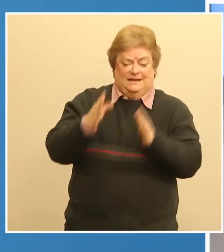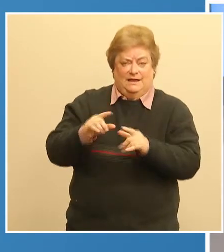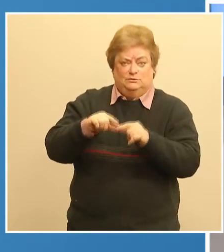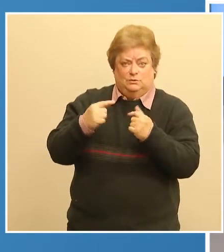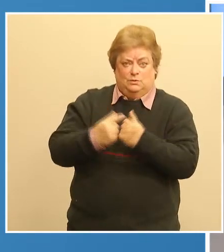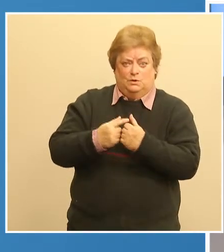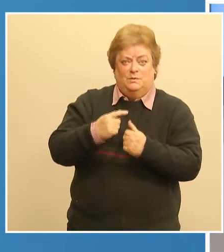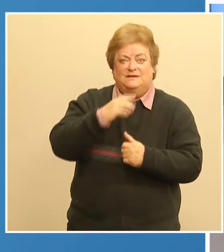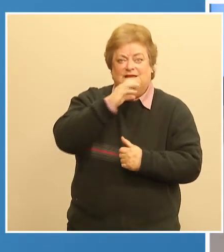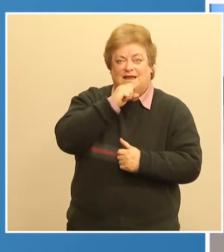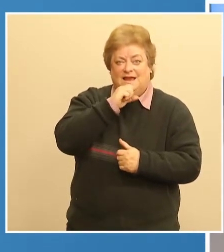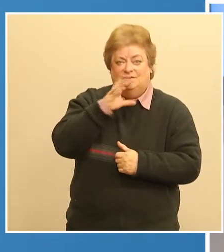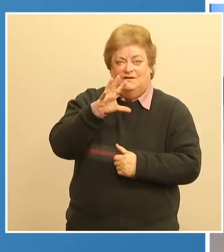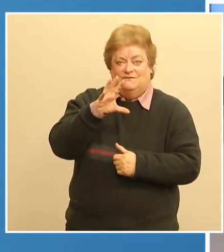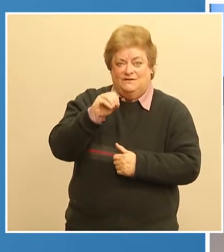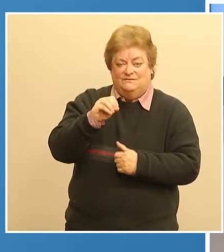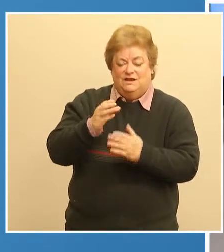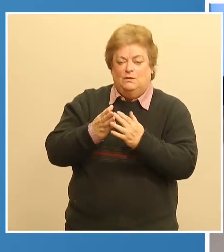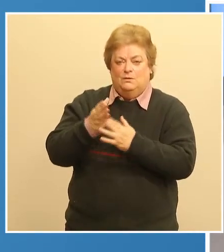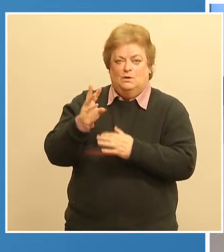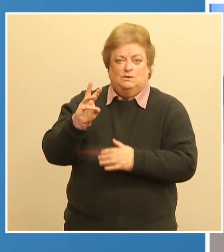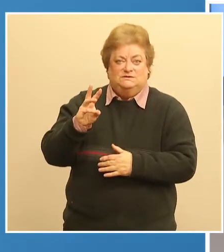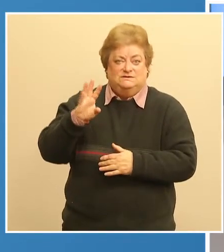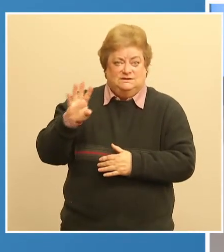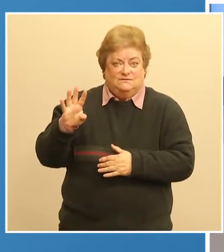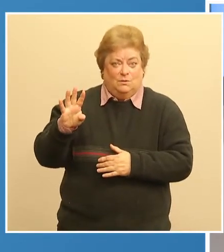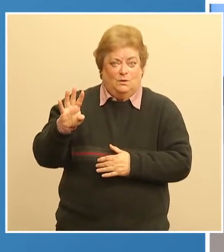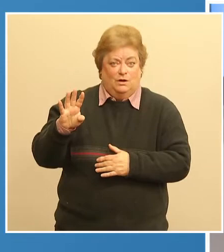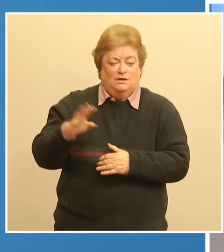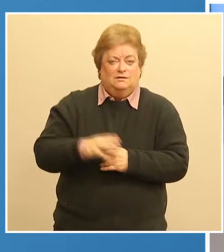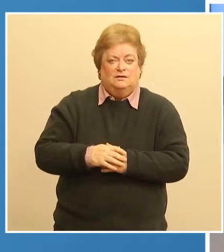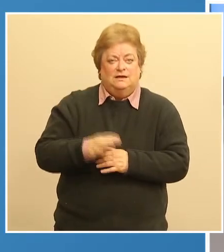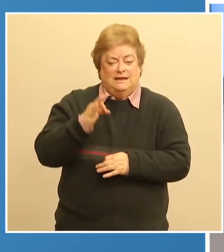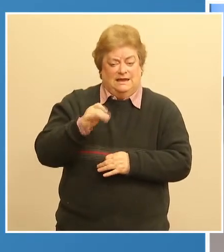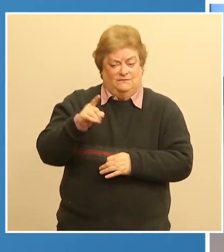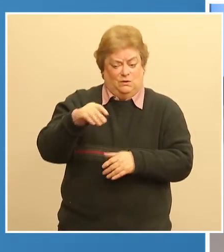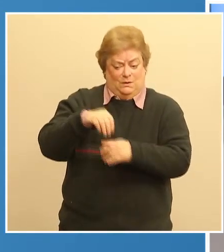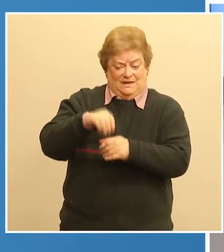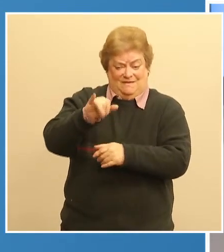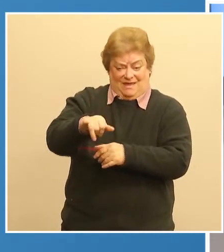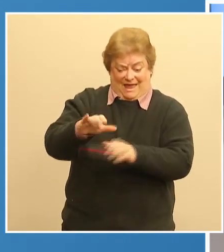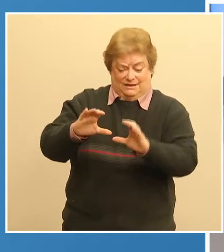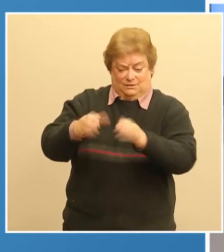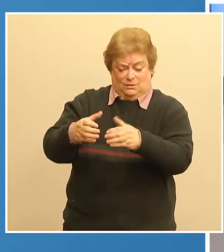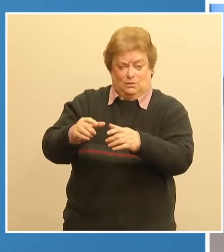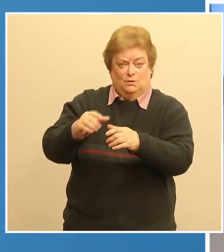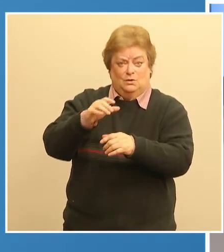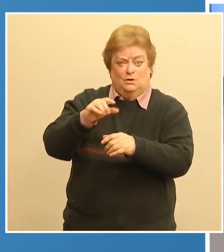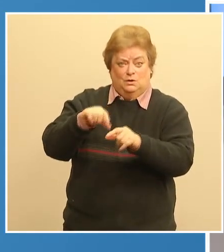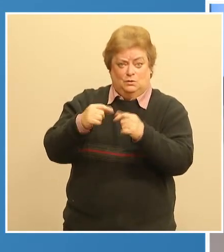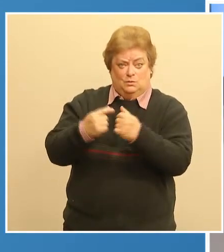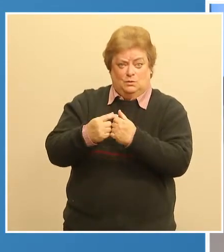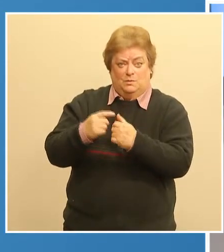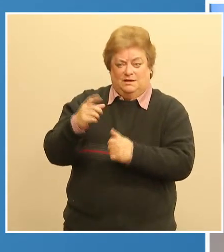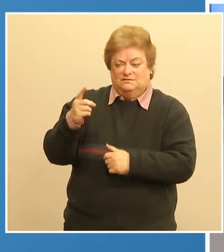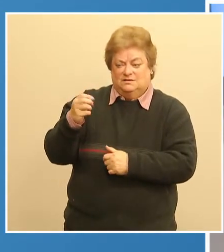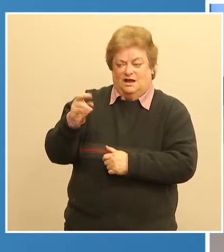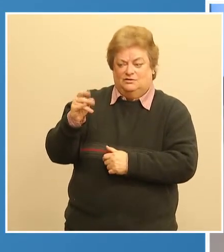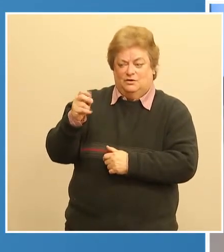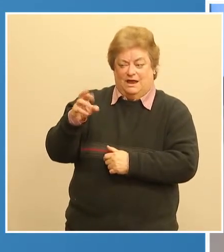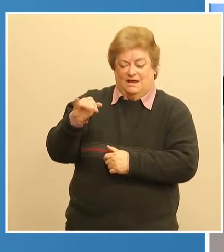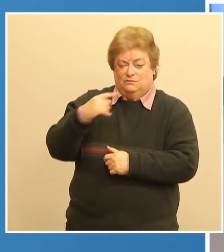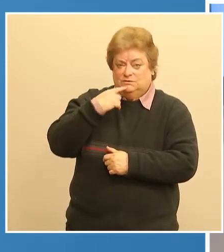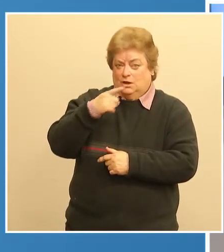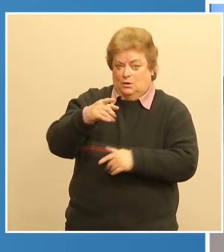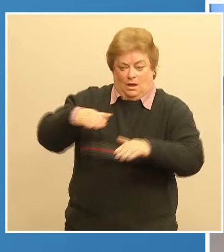group is residents age 50 through 64. If you're in that age group, as Dr. Avery said, and you have